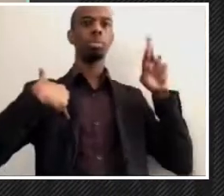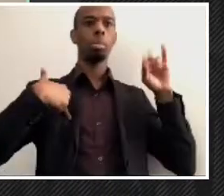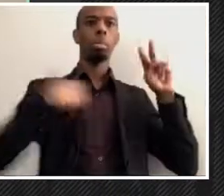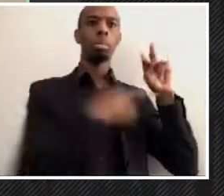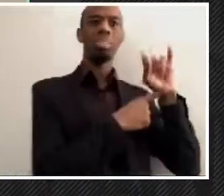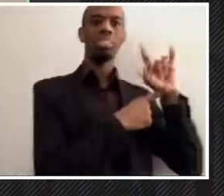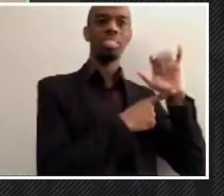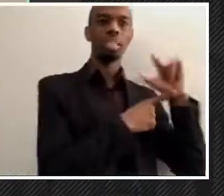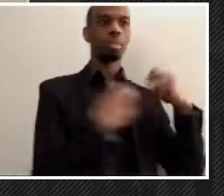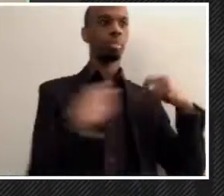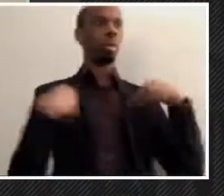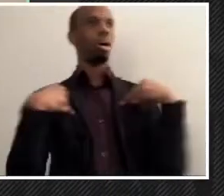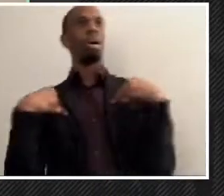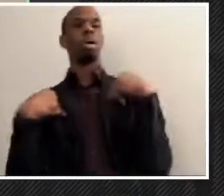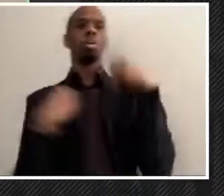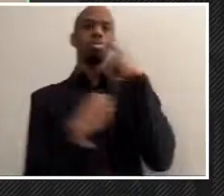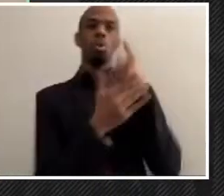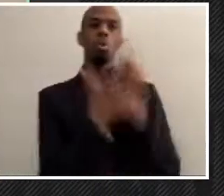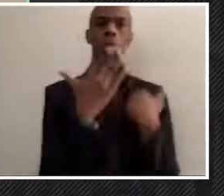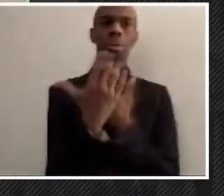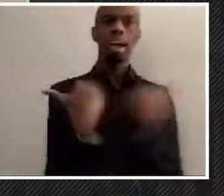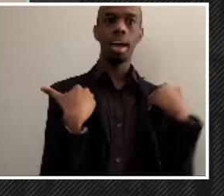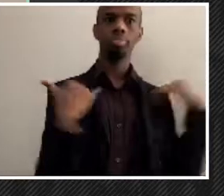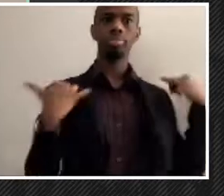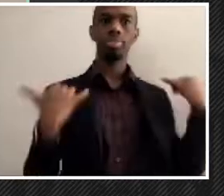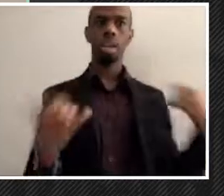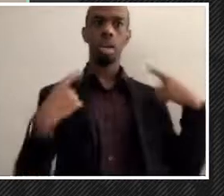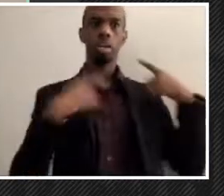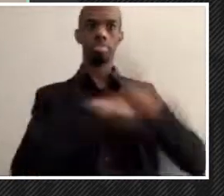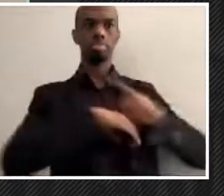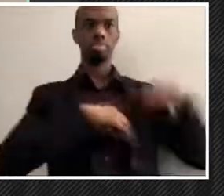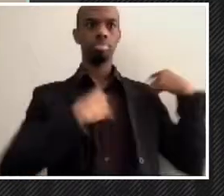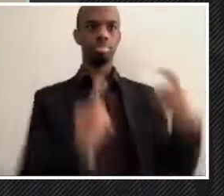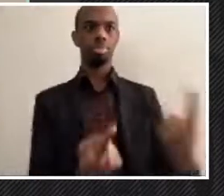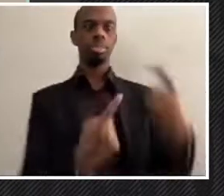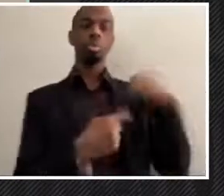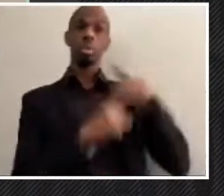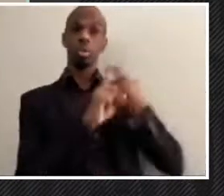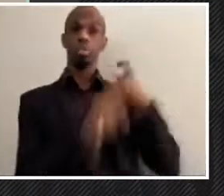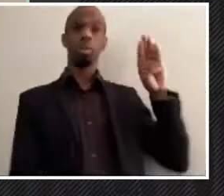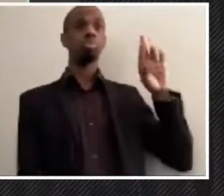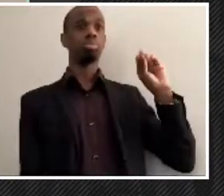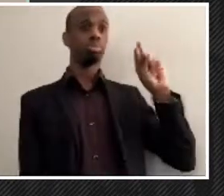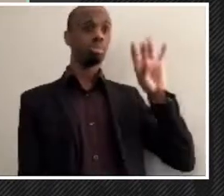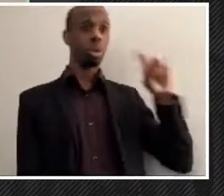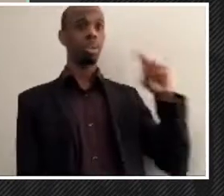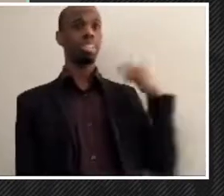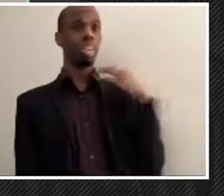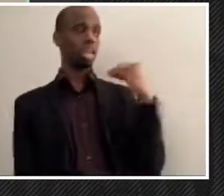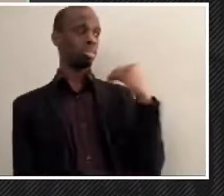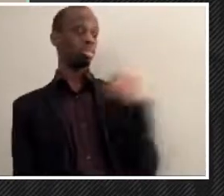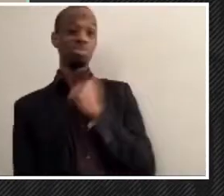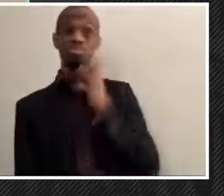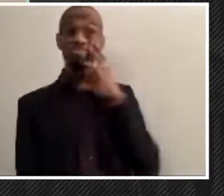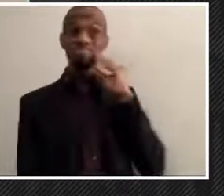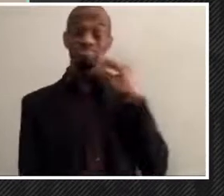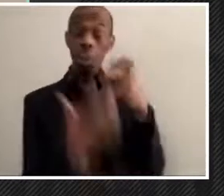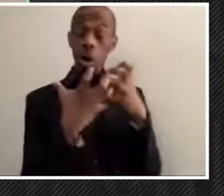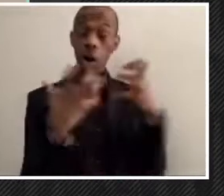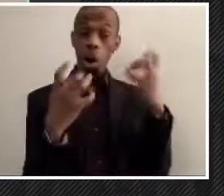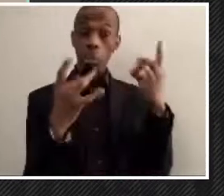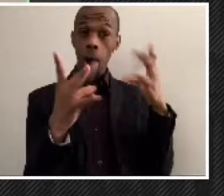acknowledge the fact that being from the Bronx, a community that was experiencing high levels of violence, excessive